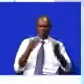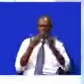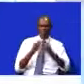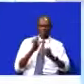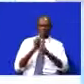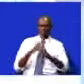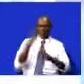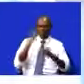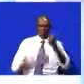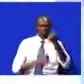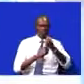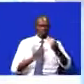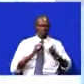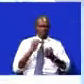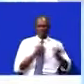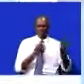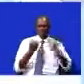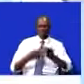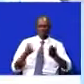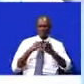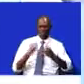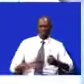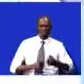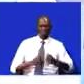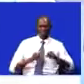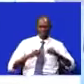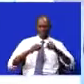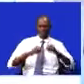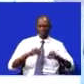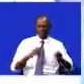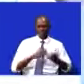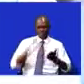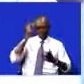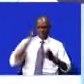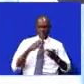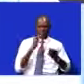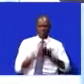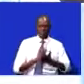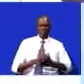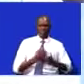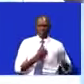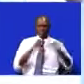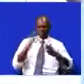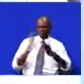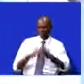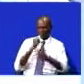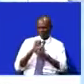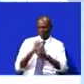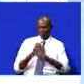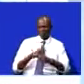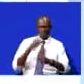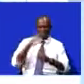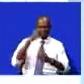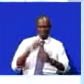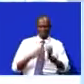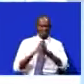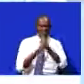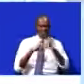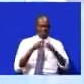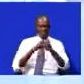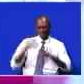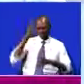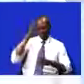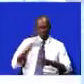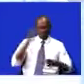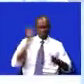kuom makonwa lwet nyithindo kendo choro sombgi. Ne nyithindo ni watiuru matek, kik wakuoduru wi wakili. Ne jonyuol watimuru